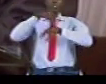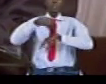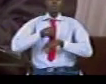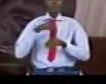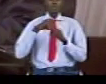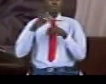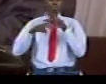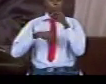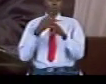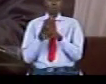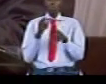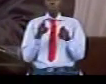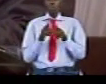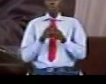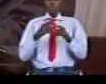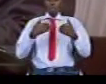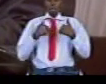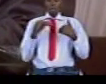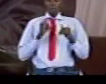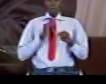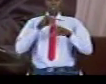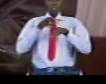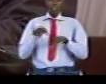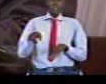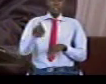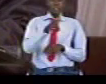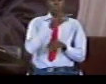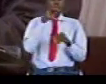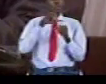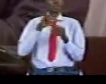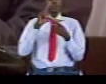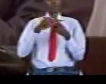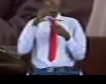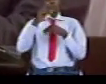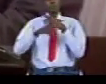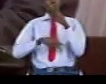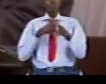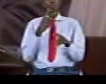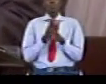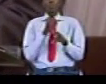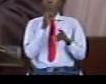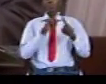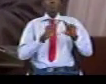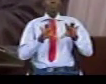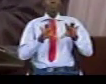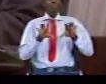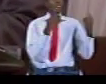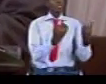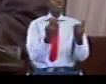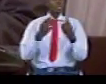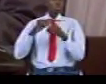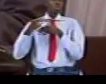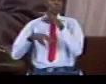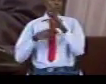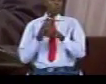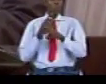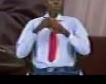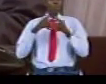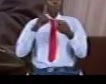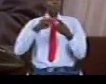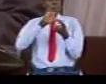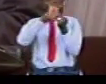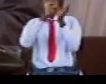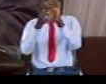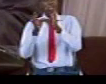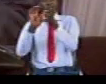even so have I also sent them into the world. Not to go and commit sin in the world, but to go and convert the